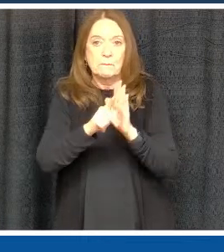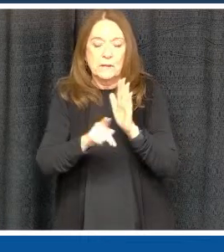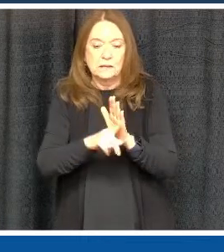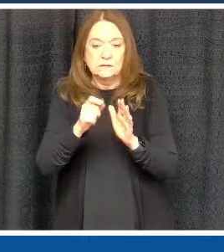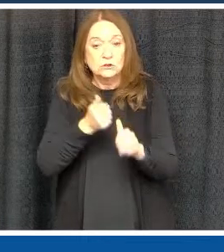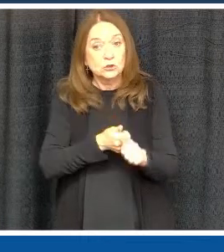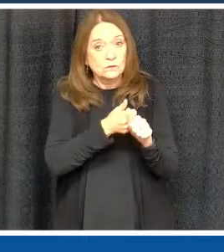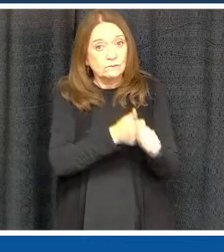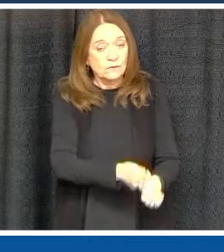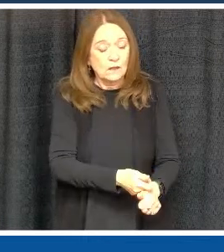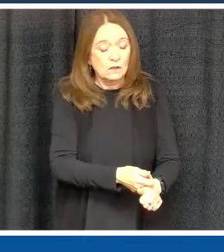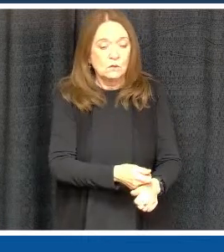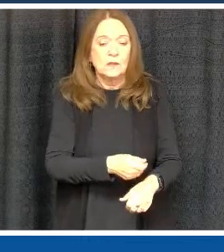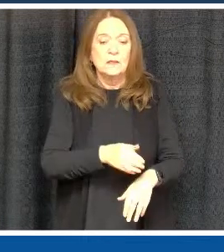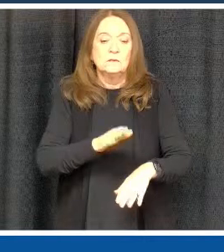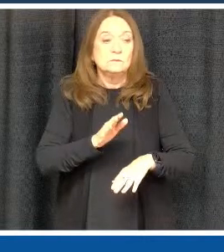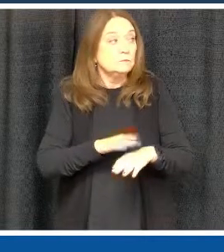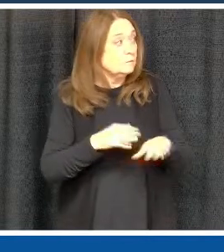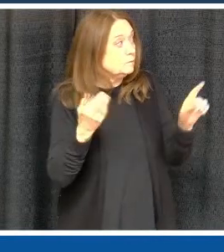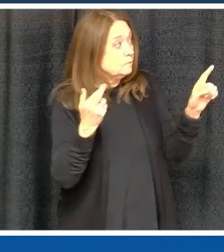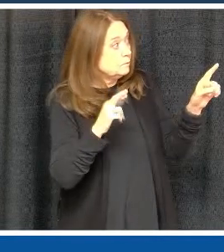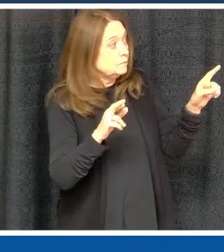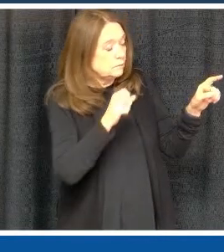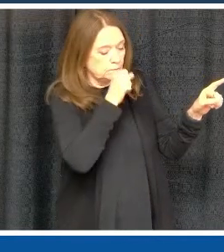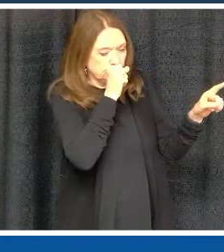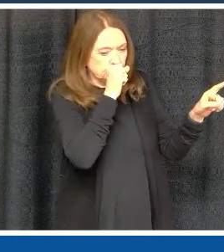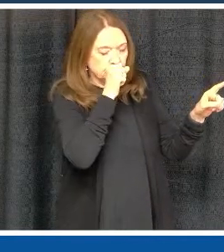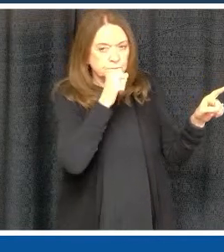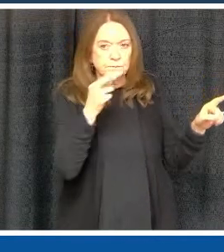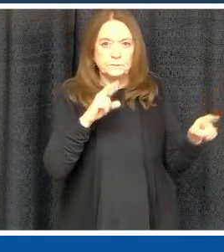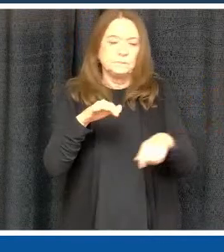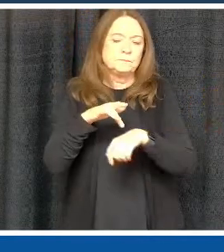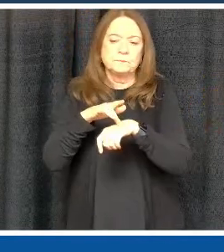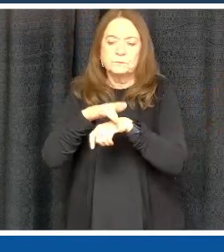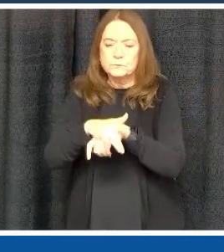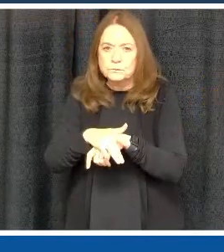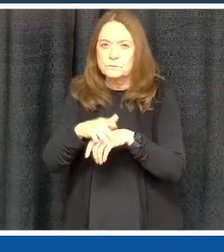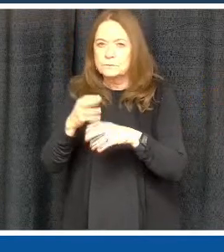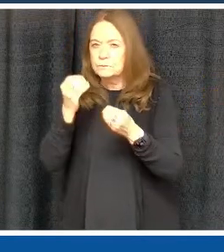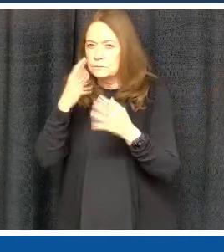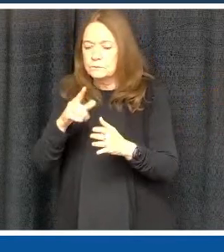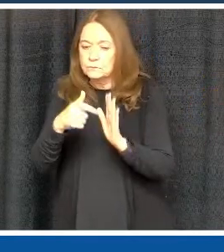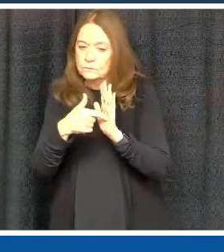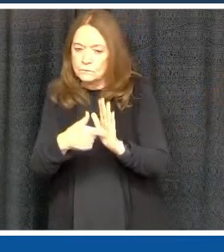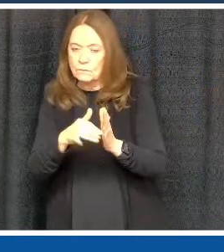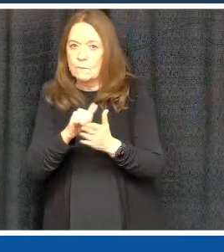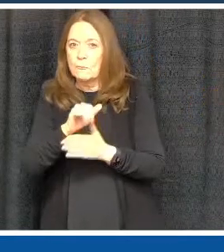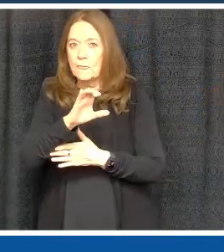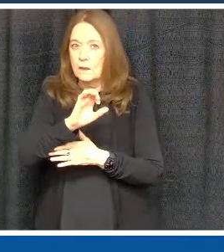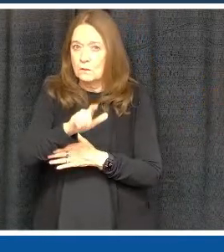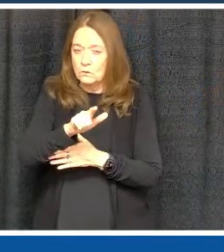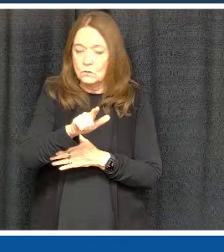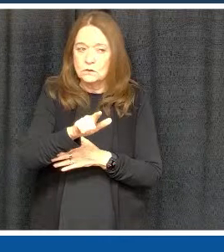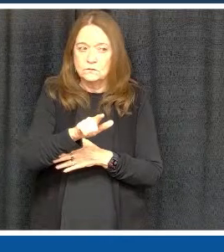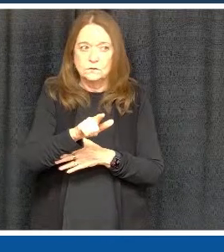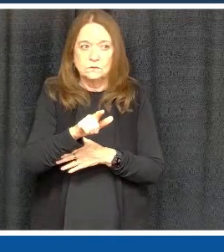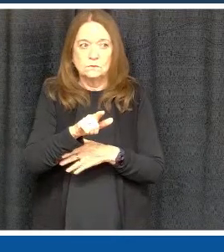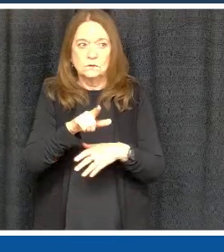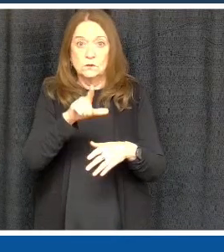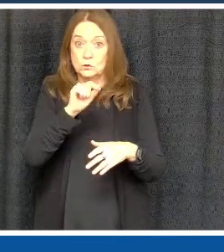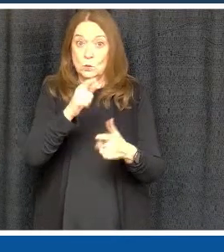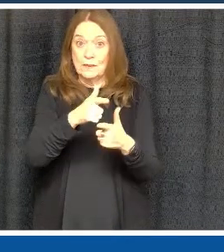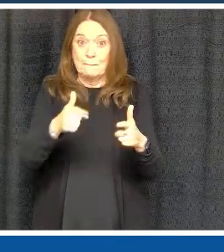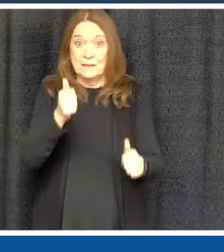of. There on the right, that was an early piece of information we had to show that Clarksville, of the 20 biggest